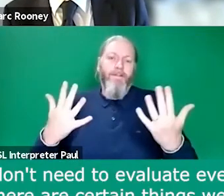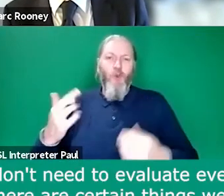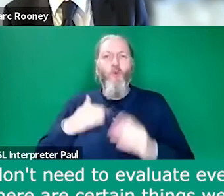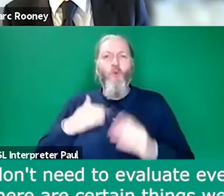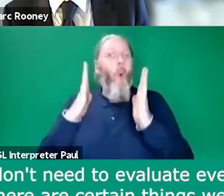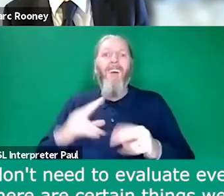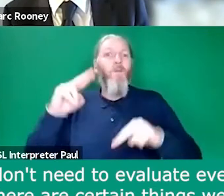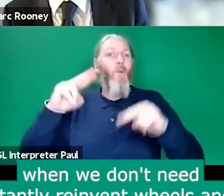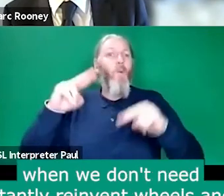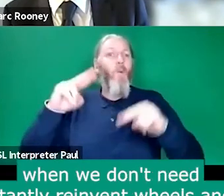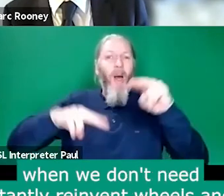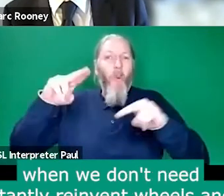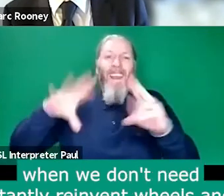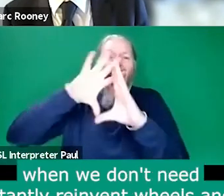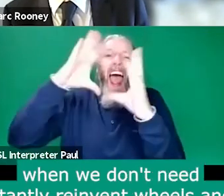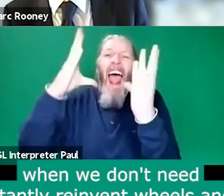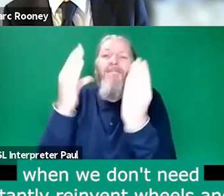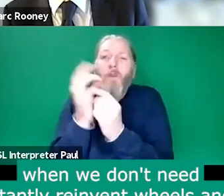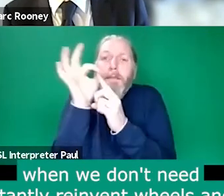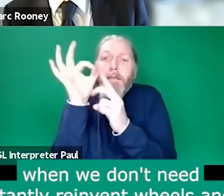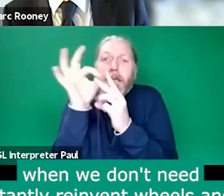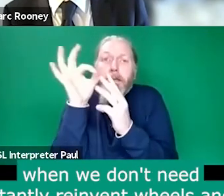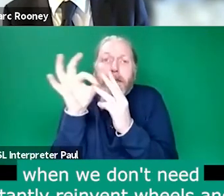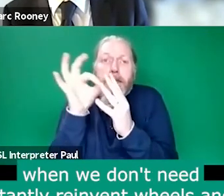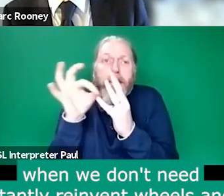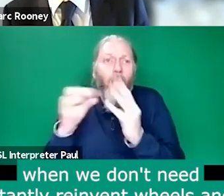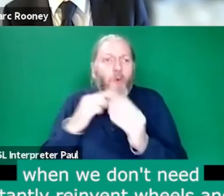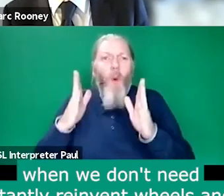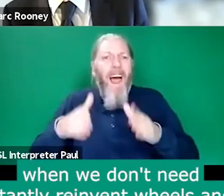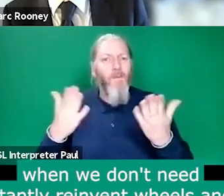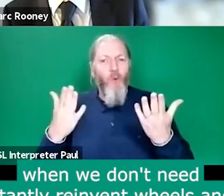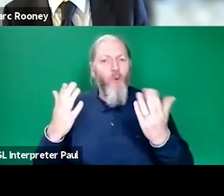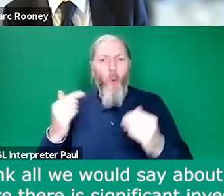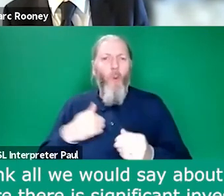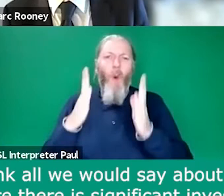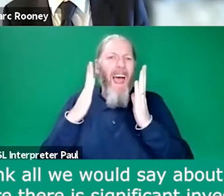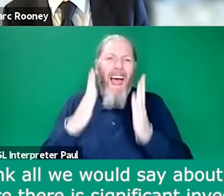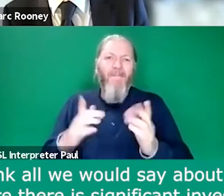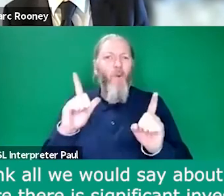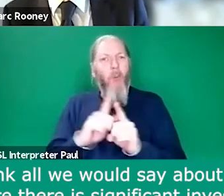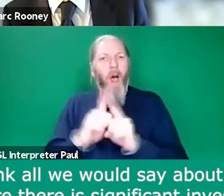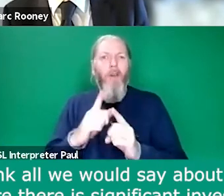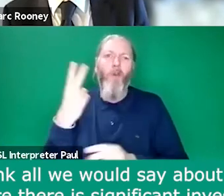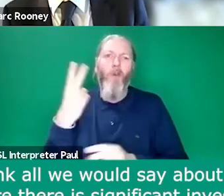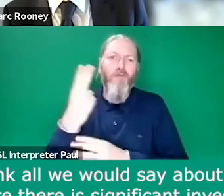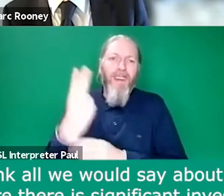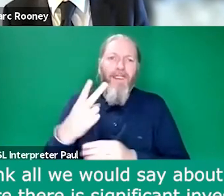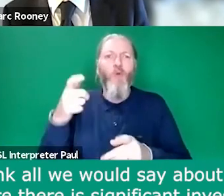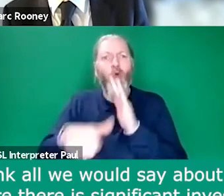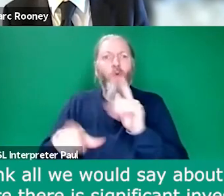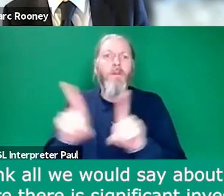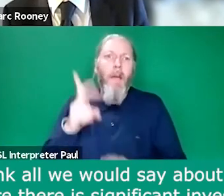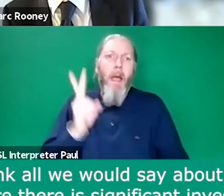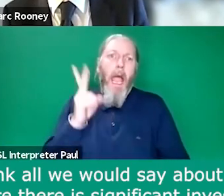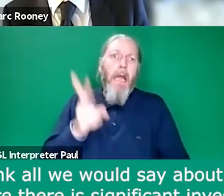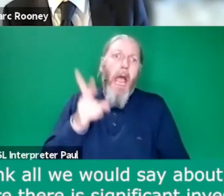and there are certain things we know, and we don't need to constantly reinvent wheels and so on. I think all we would say about that is where